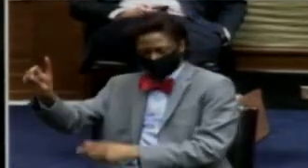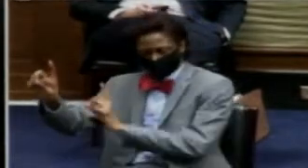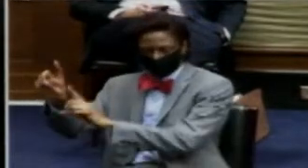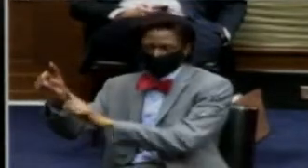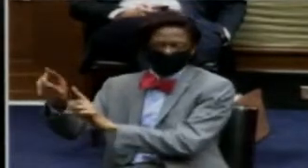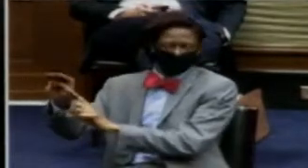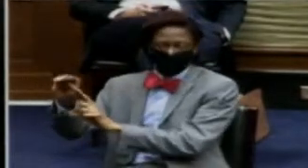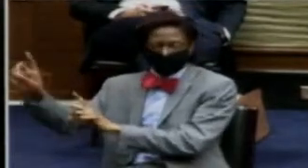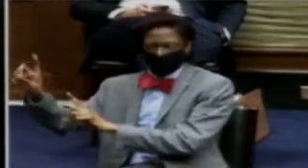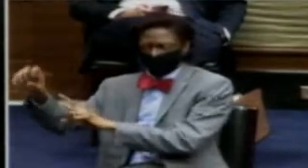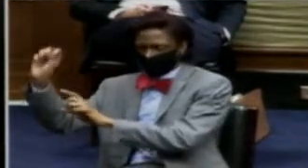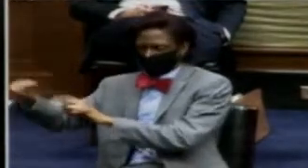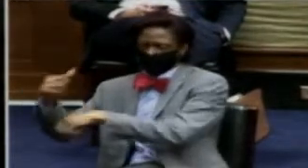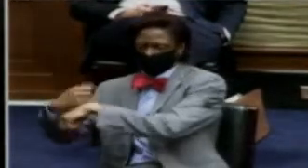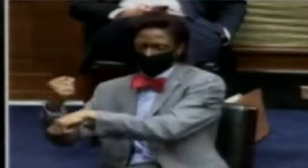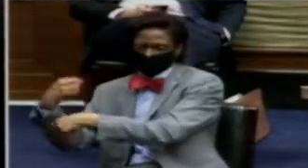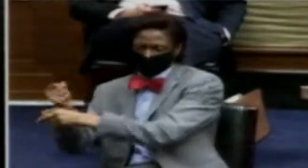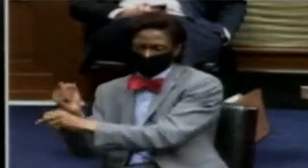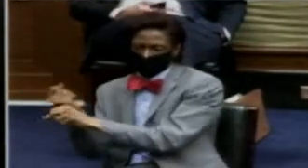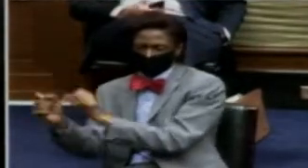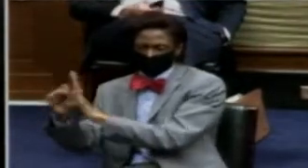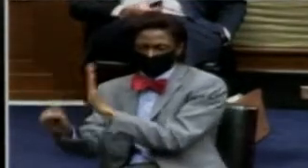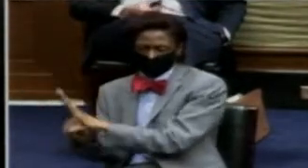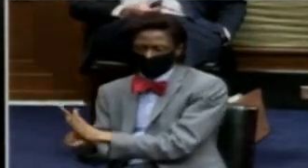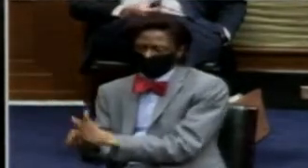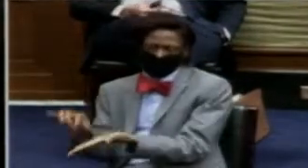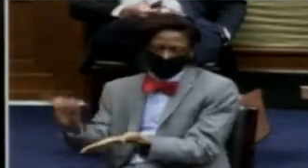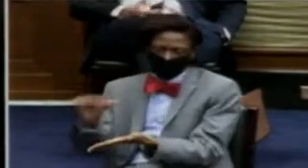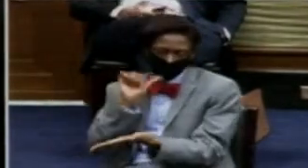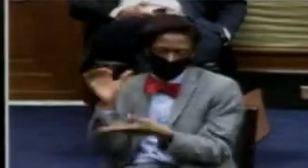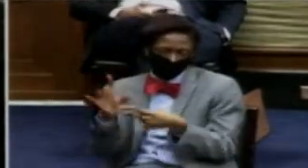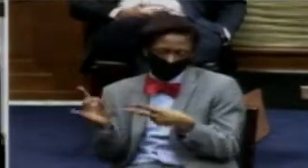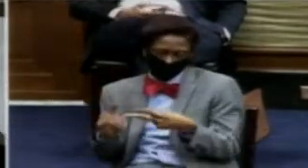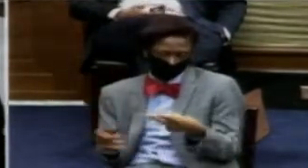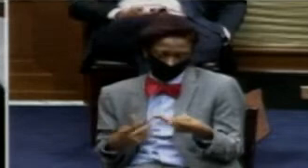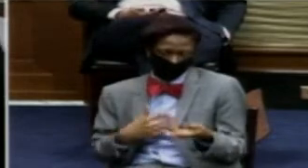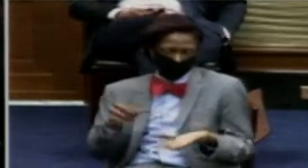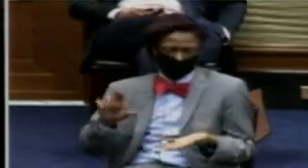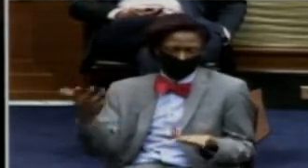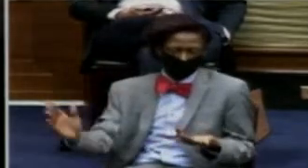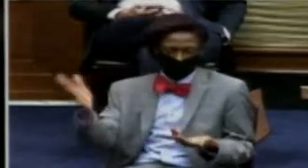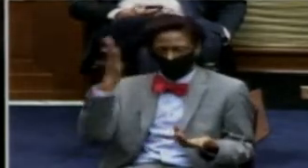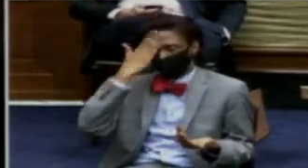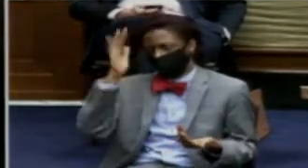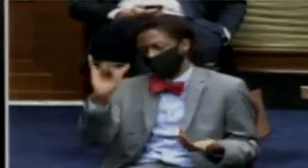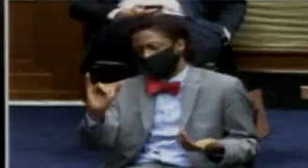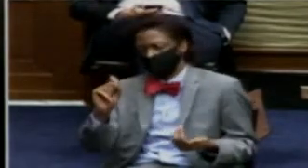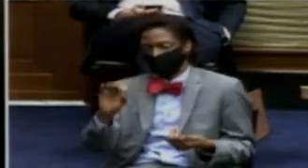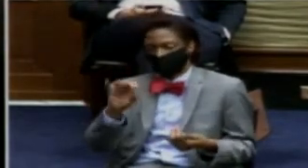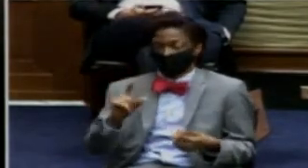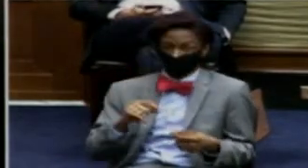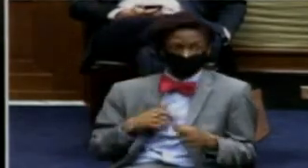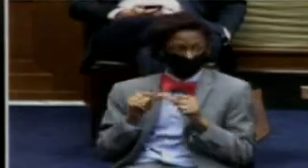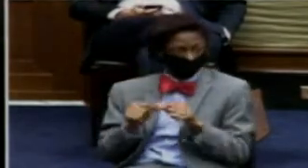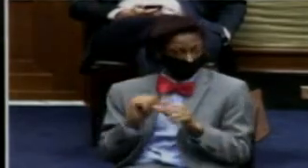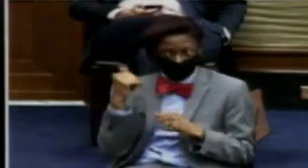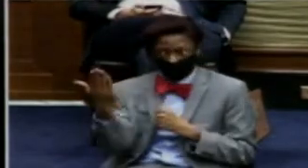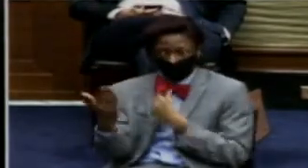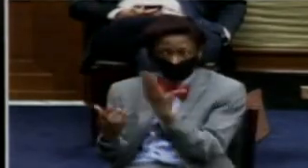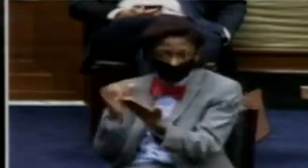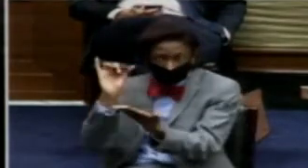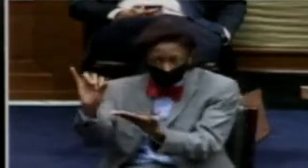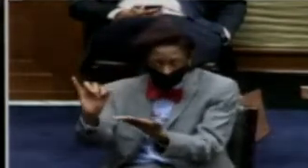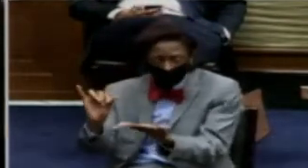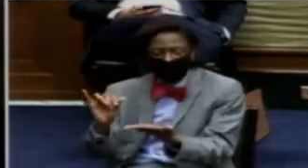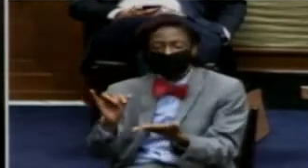state and so forth. That's not a viable option. Republicans know it's not a viable option. So if you keep proposing that, what you're